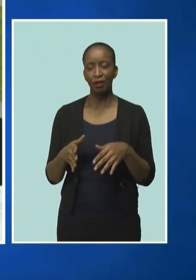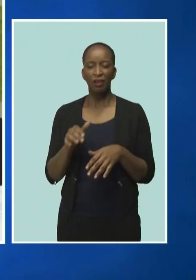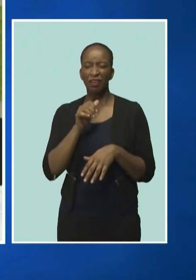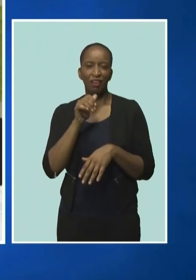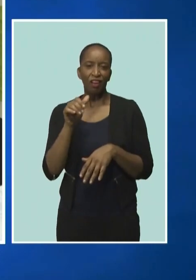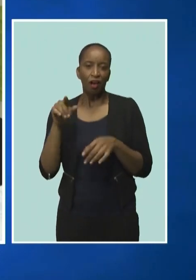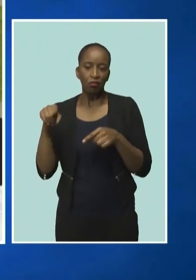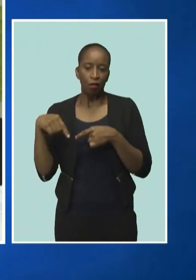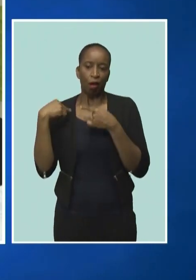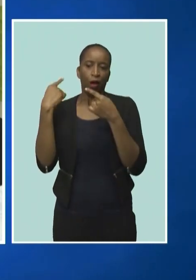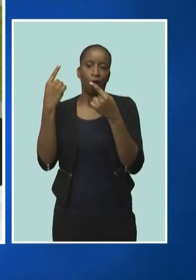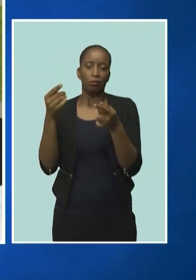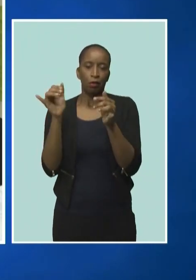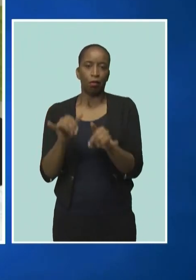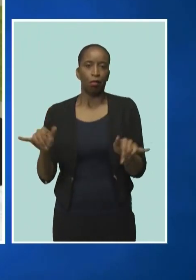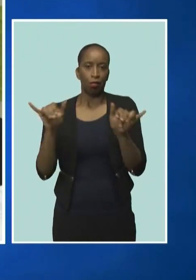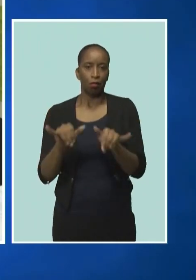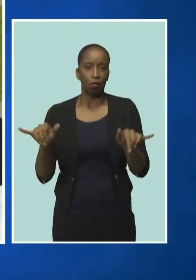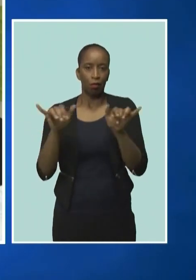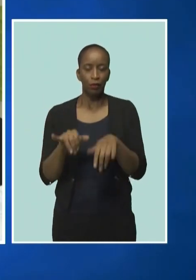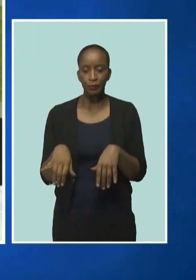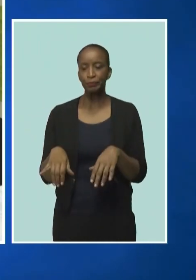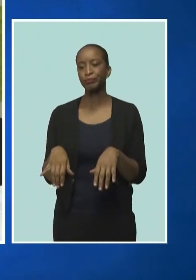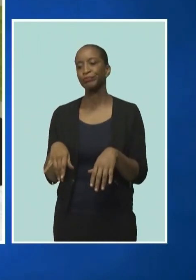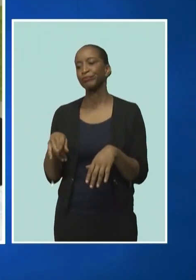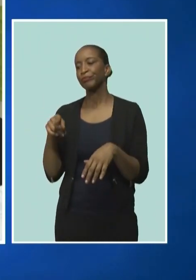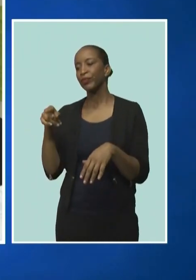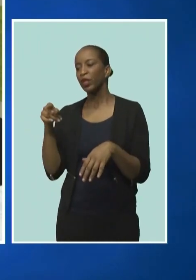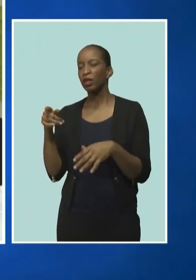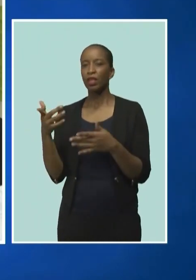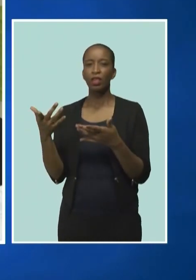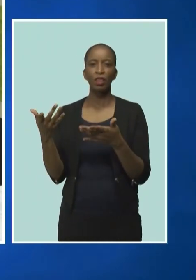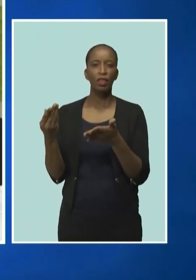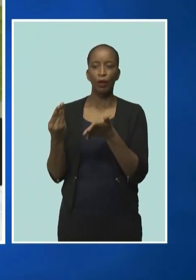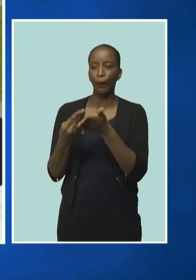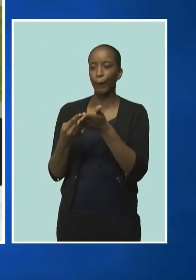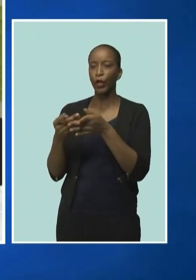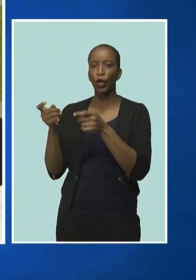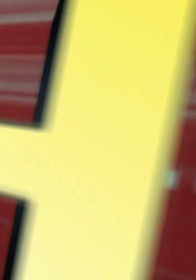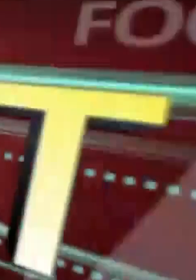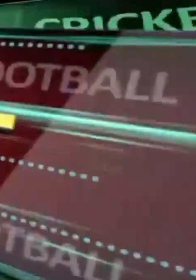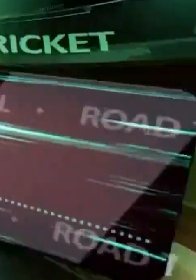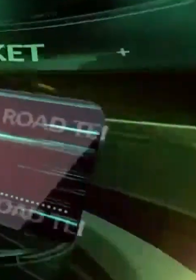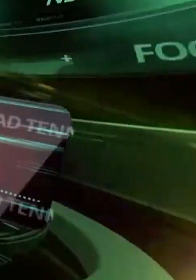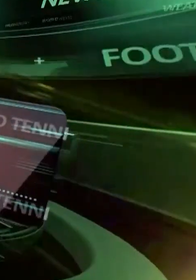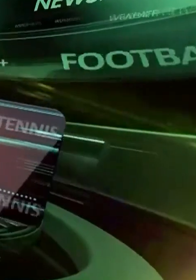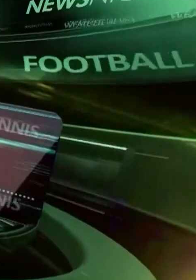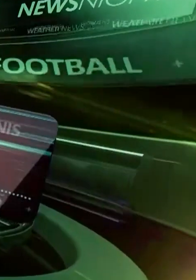the last 20 to 30 years, being someone's financial controller, being an auditor.